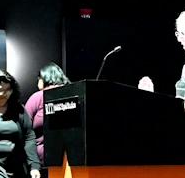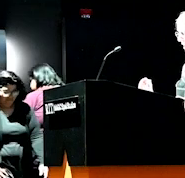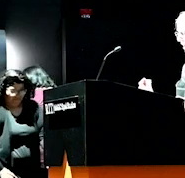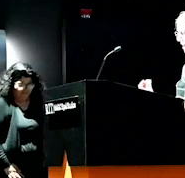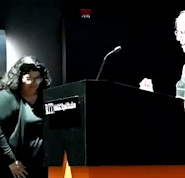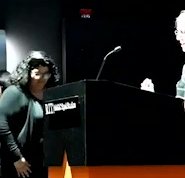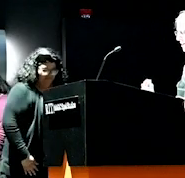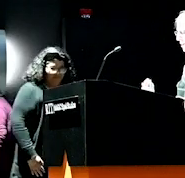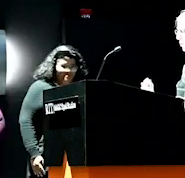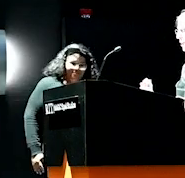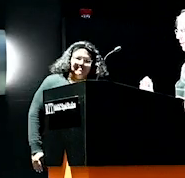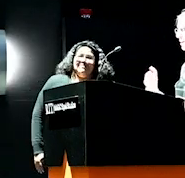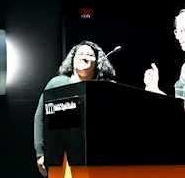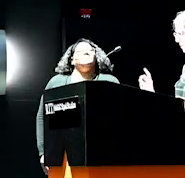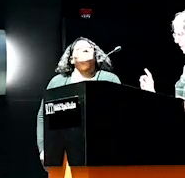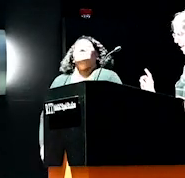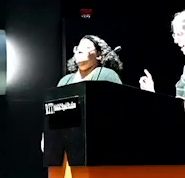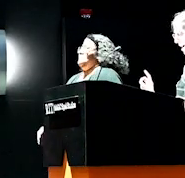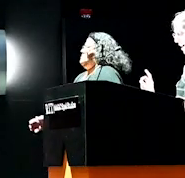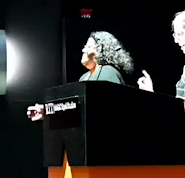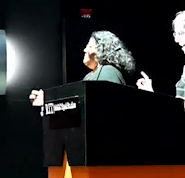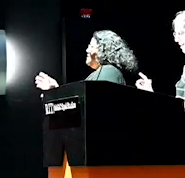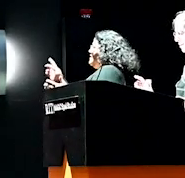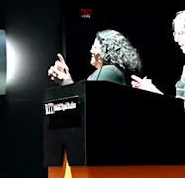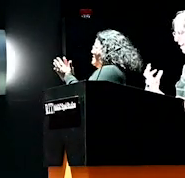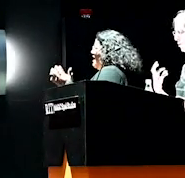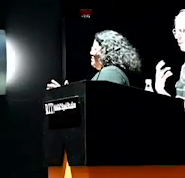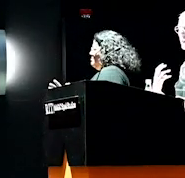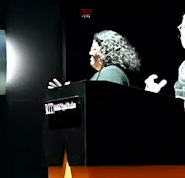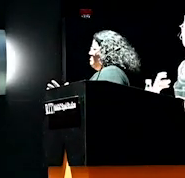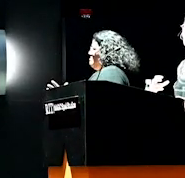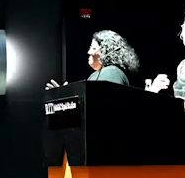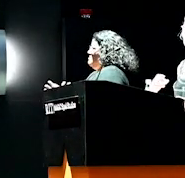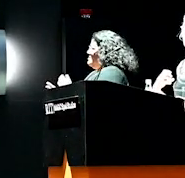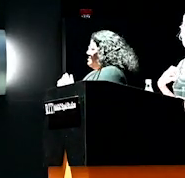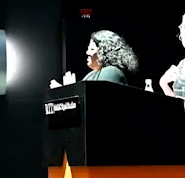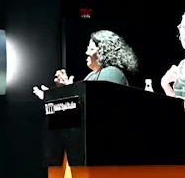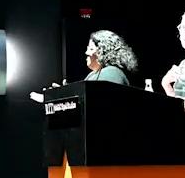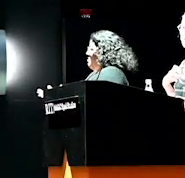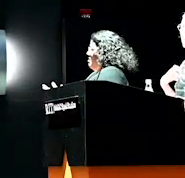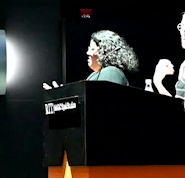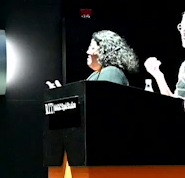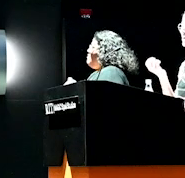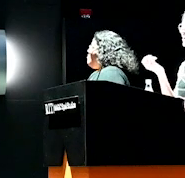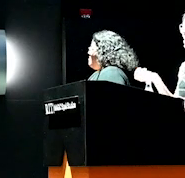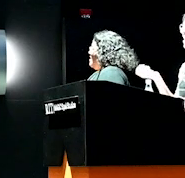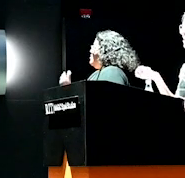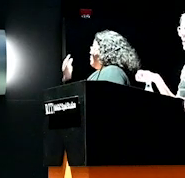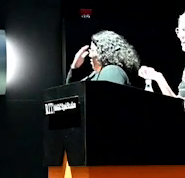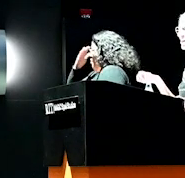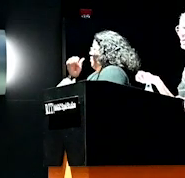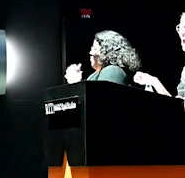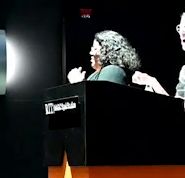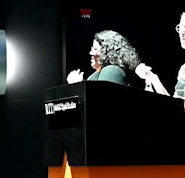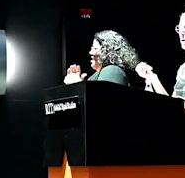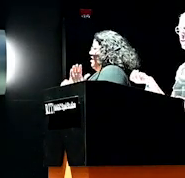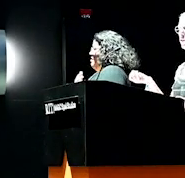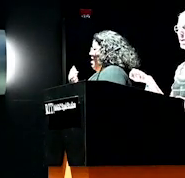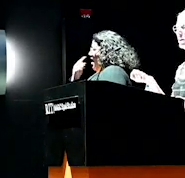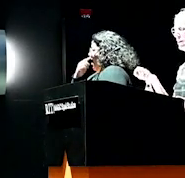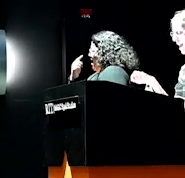gifts, is we learn to see with our eyes, but it's really important to know with our hearts. Because again, it is